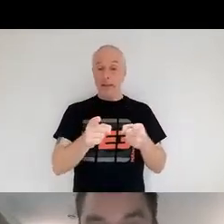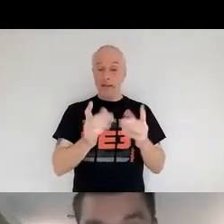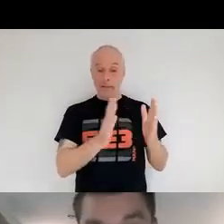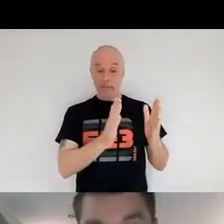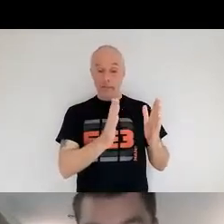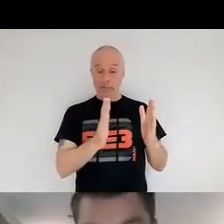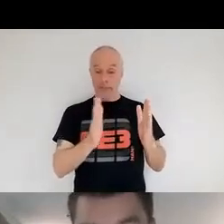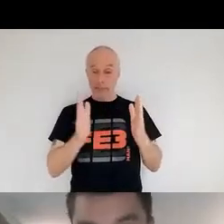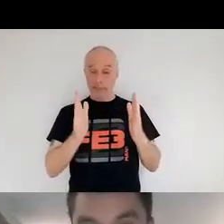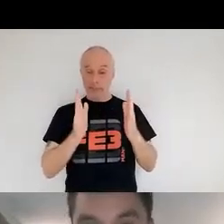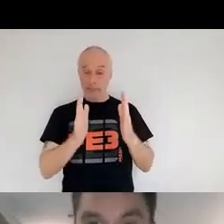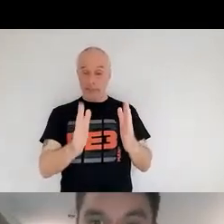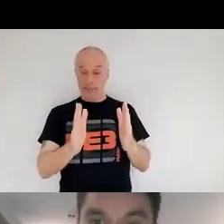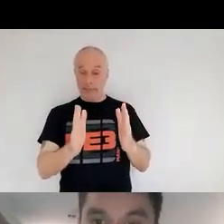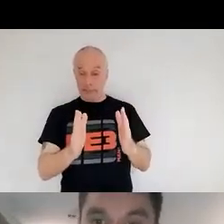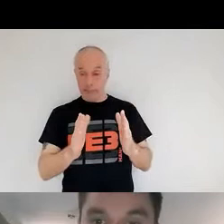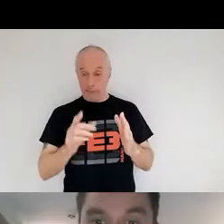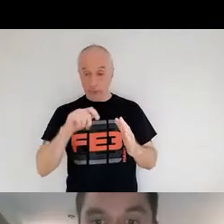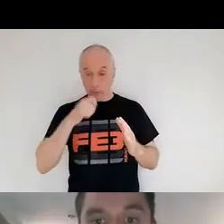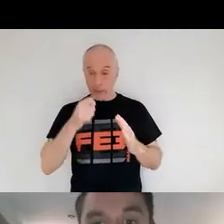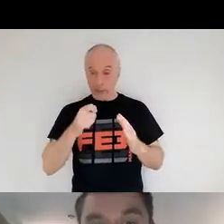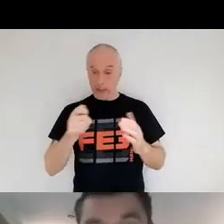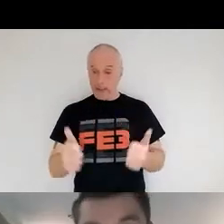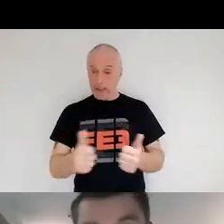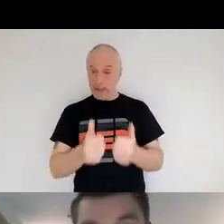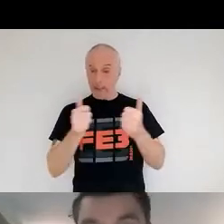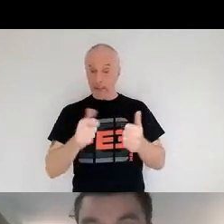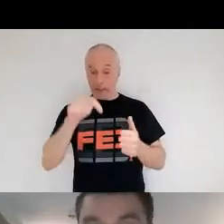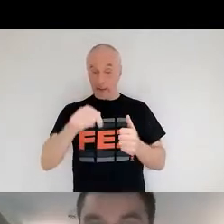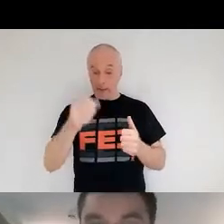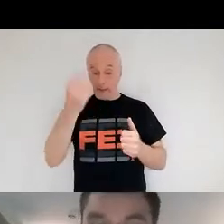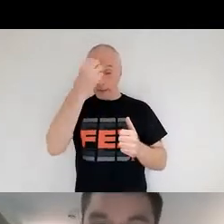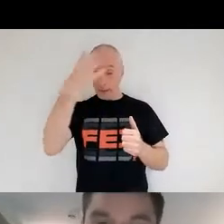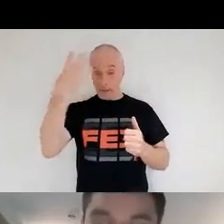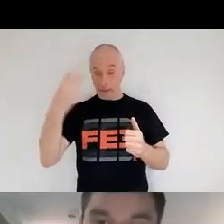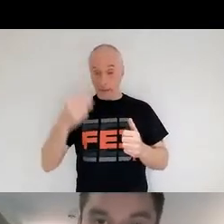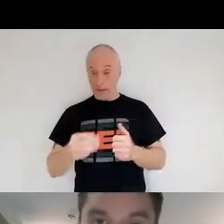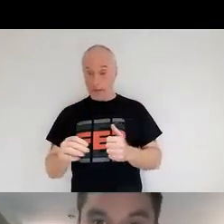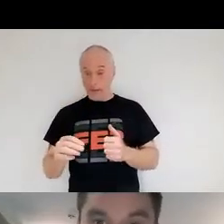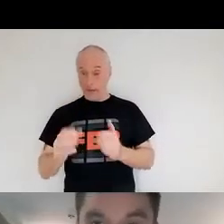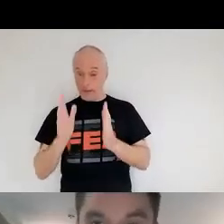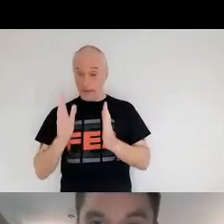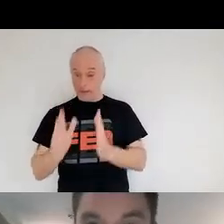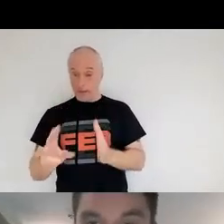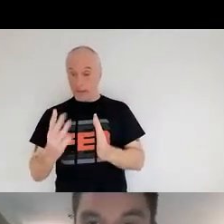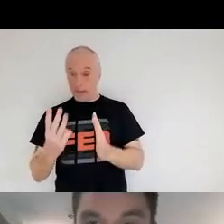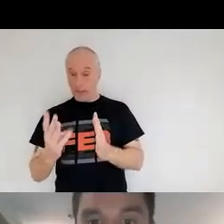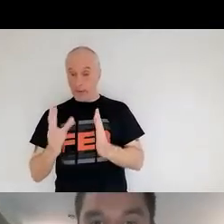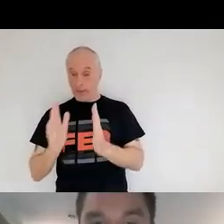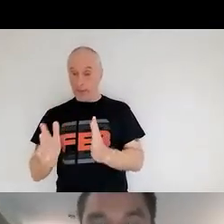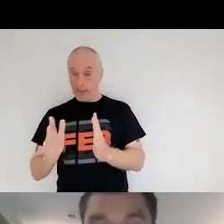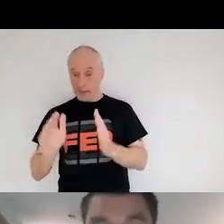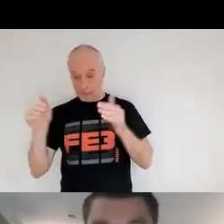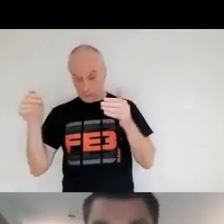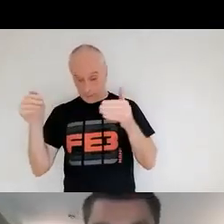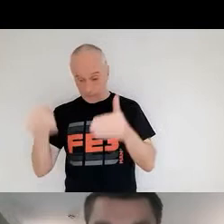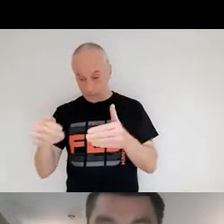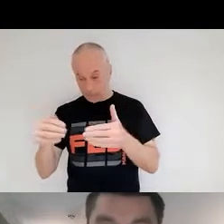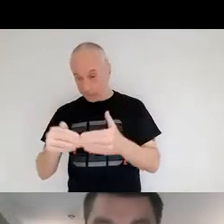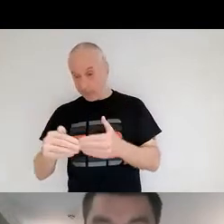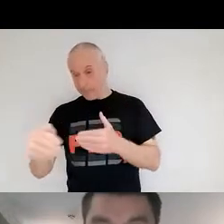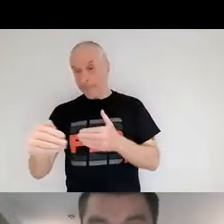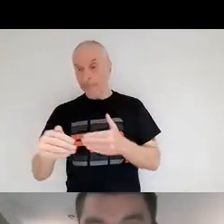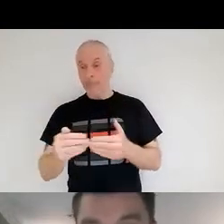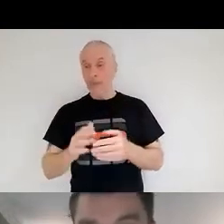which we're due to complete in the summer. And then the third phase, which is what we are primarily focused on now, which is filling the rest of the